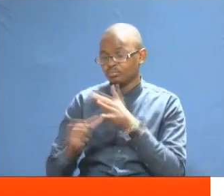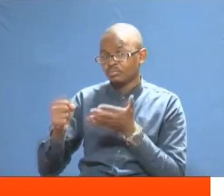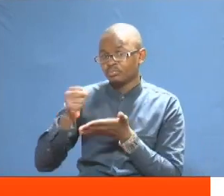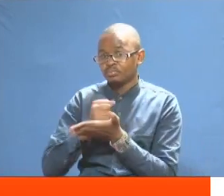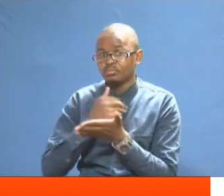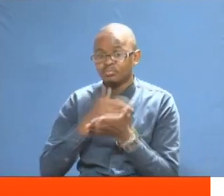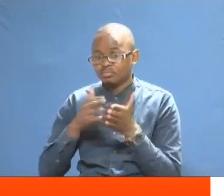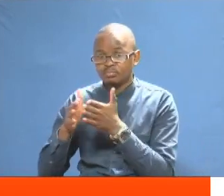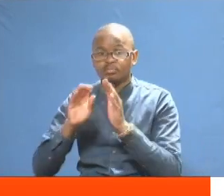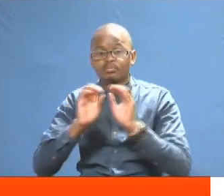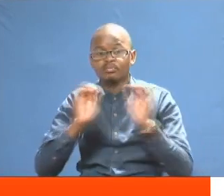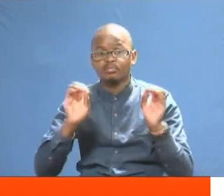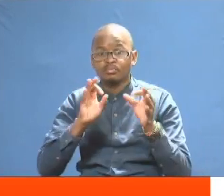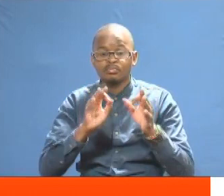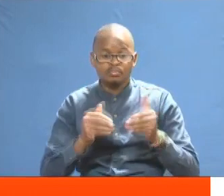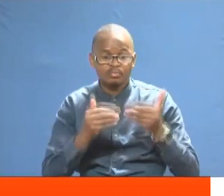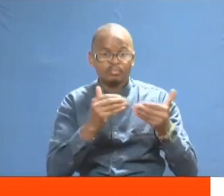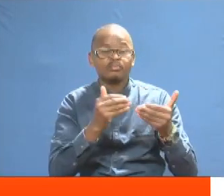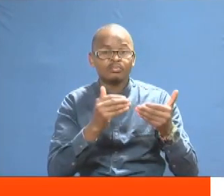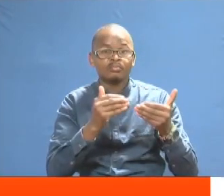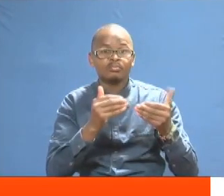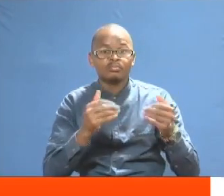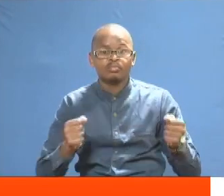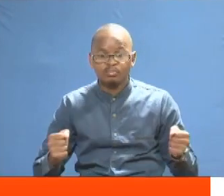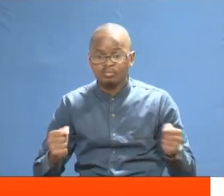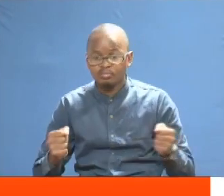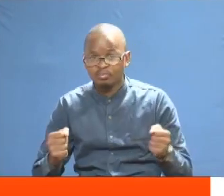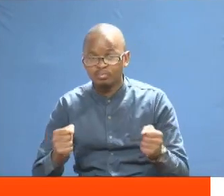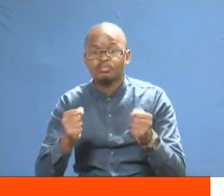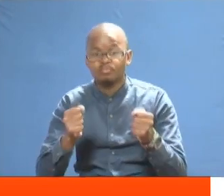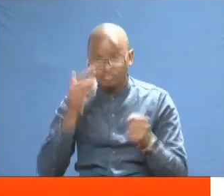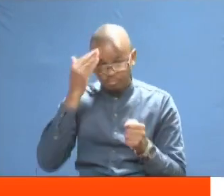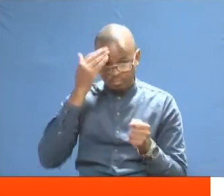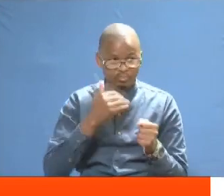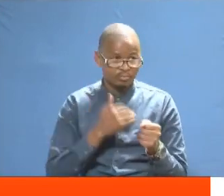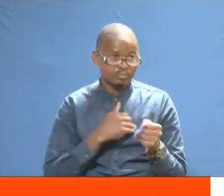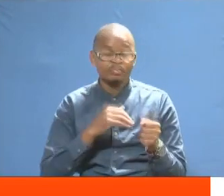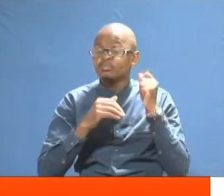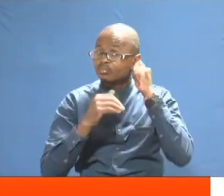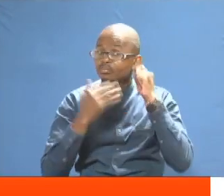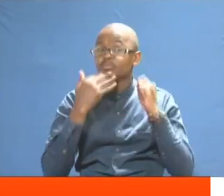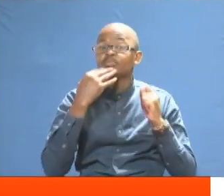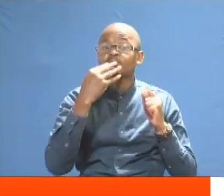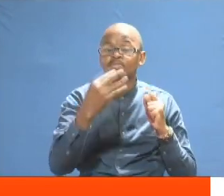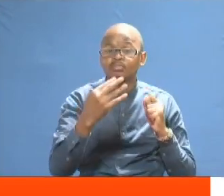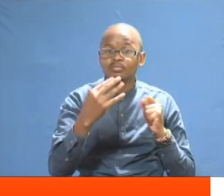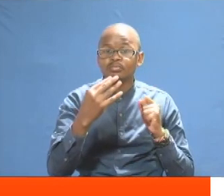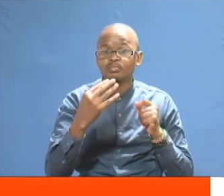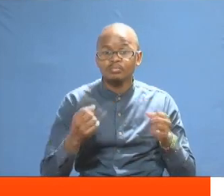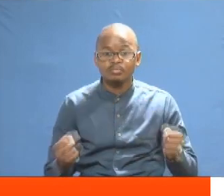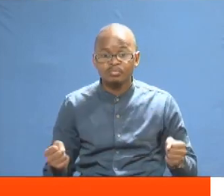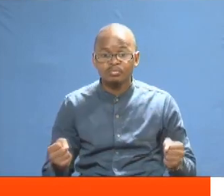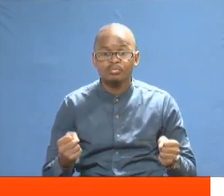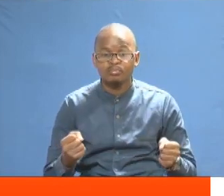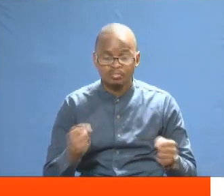not have opportunity. If we give them mkokoteni, you live in Nairobi and you know, they hire for 100 shillings a wheelbarrow. Wheelbarrow can be